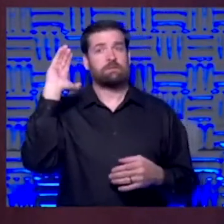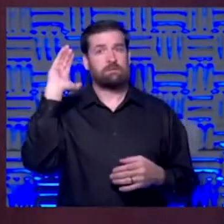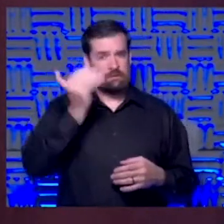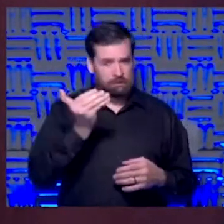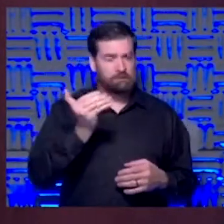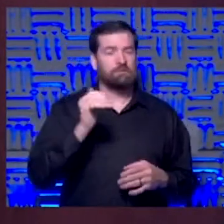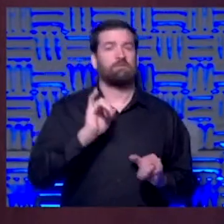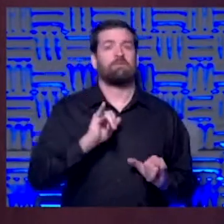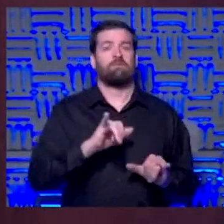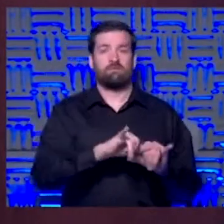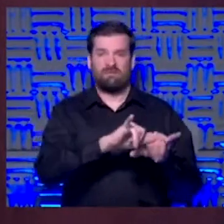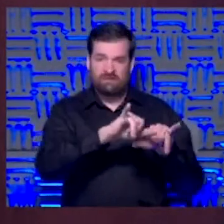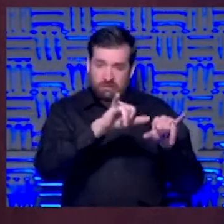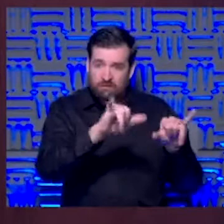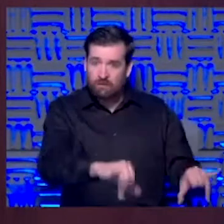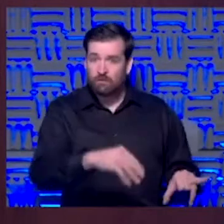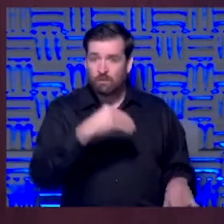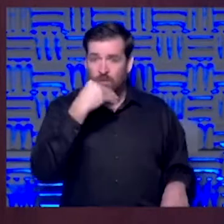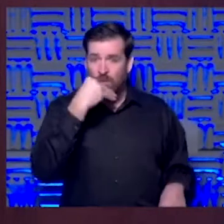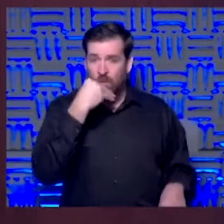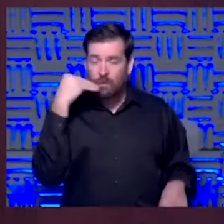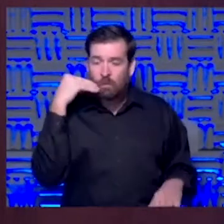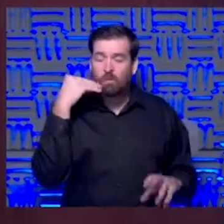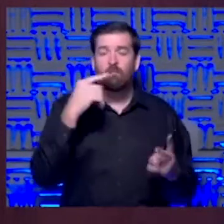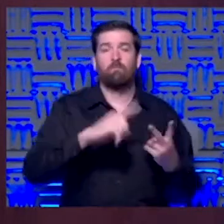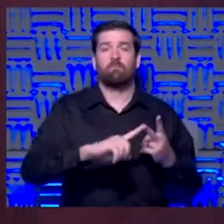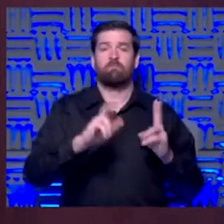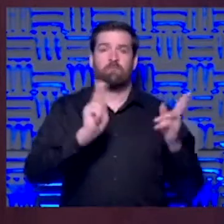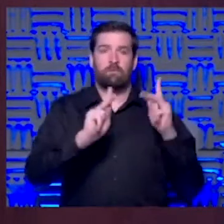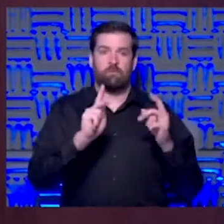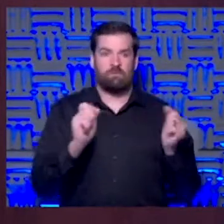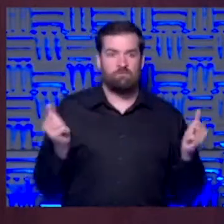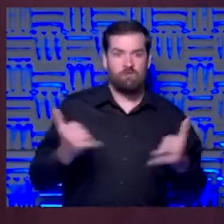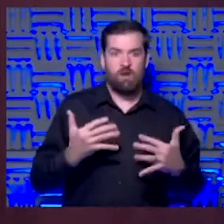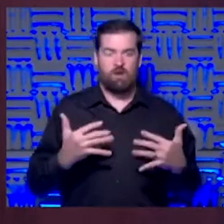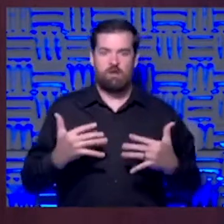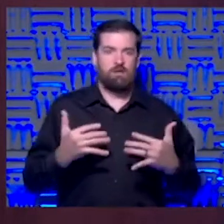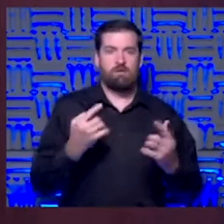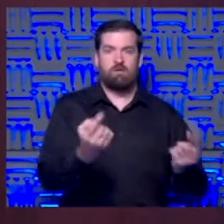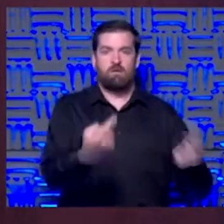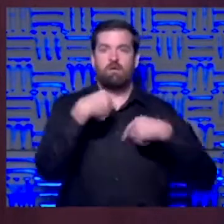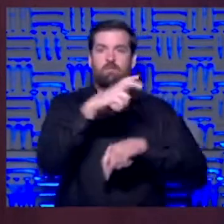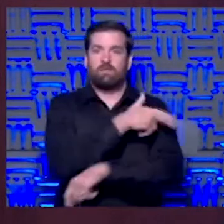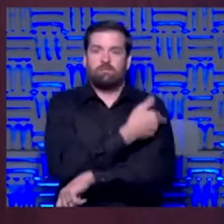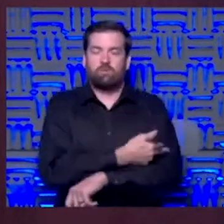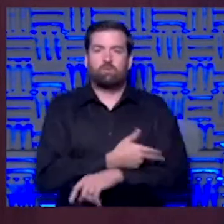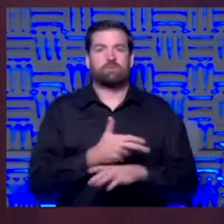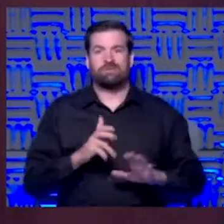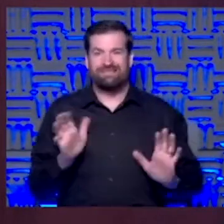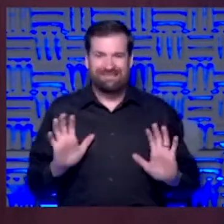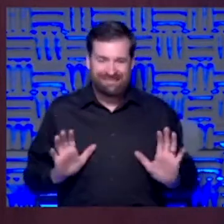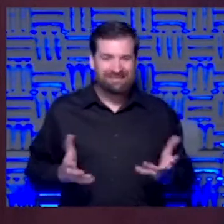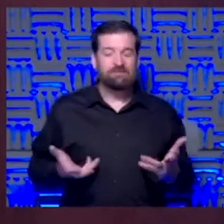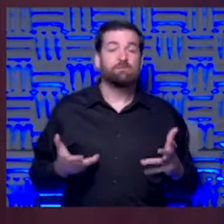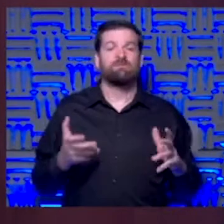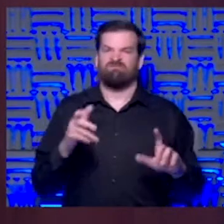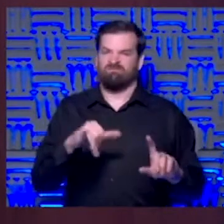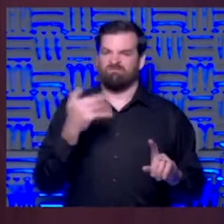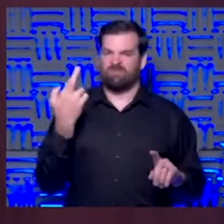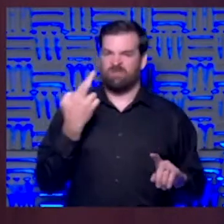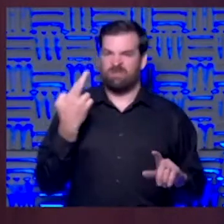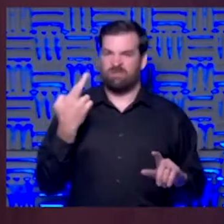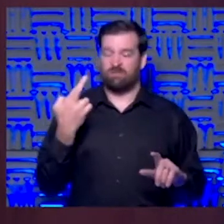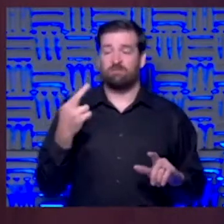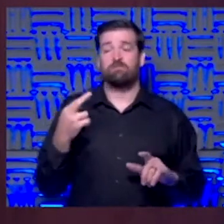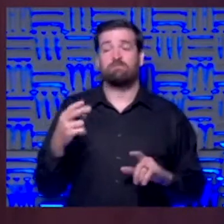with we were all staying at home, or people were afraid to come to the hospital for their injuries. So that could be a reason. But I think